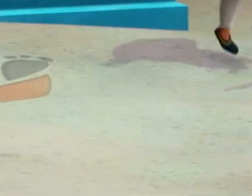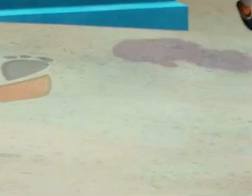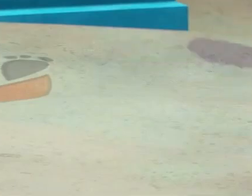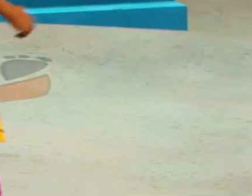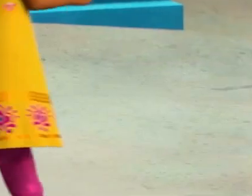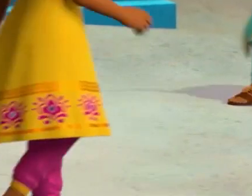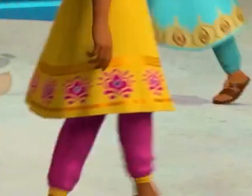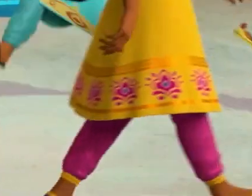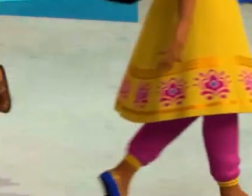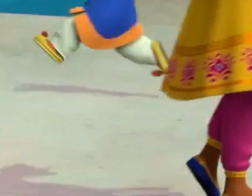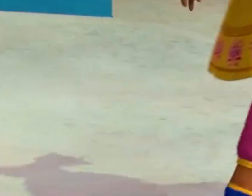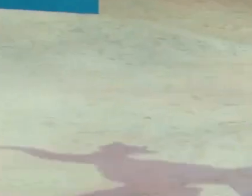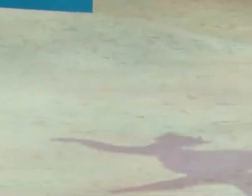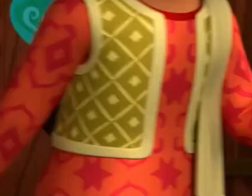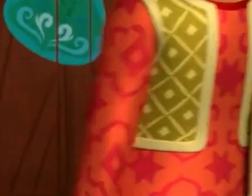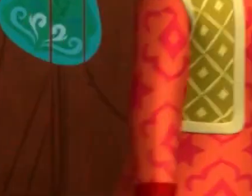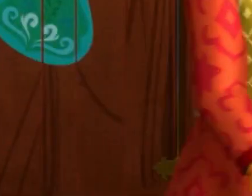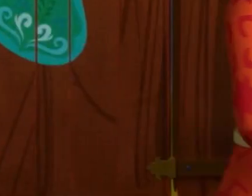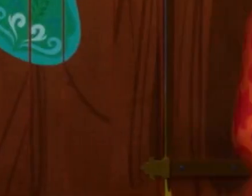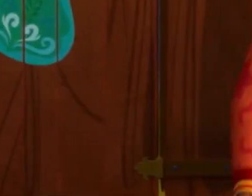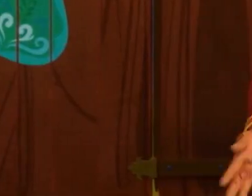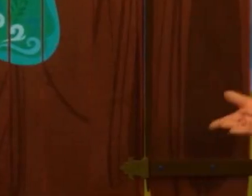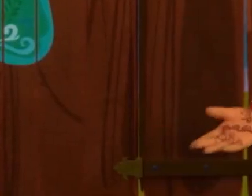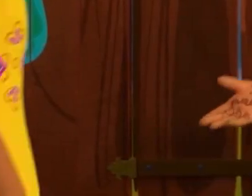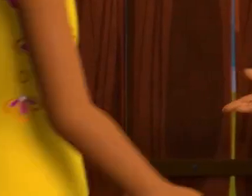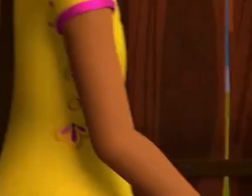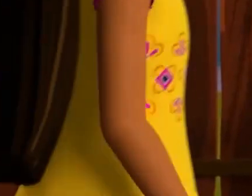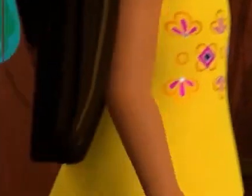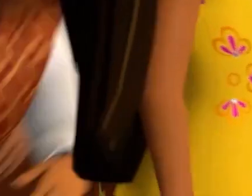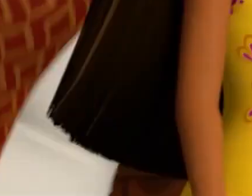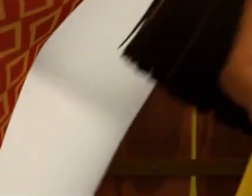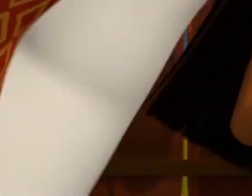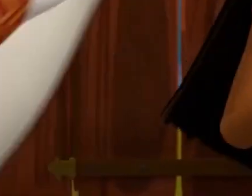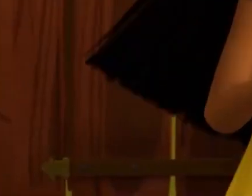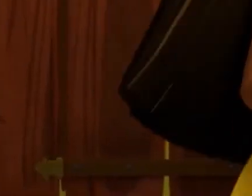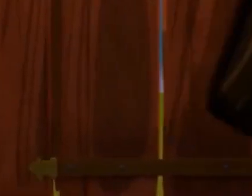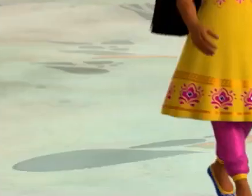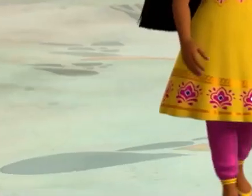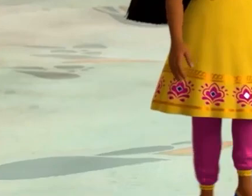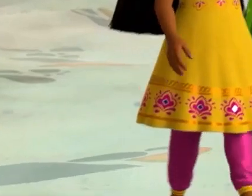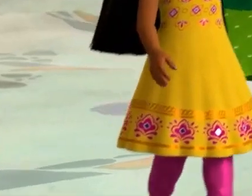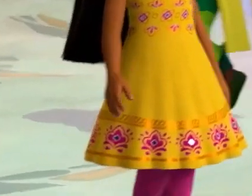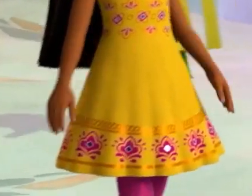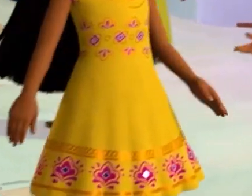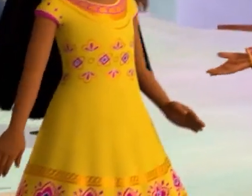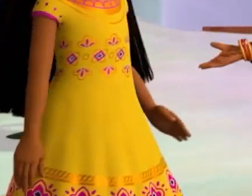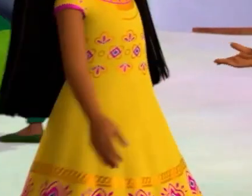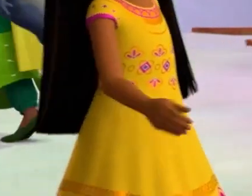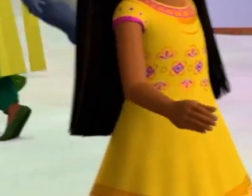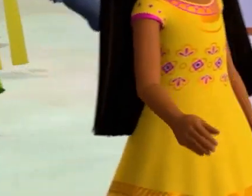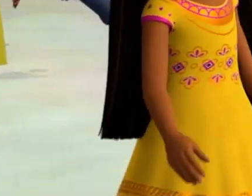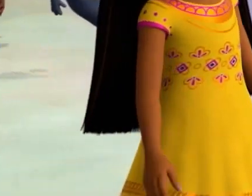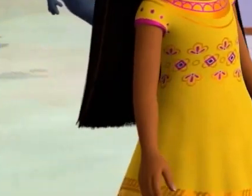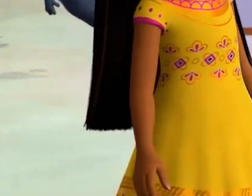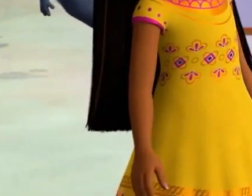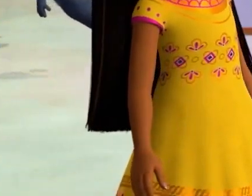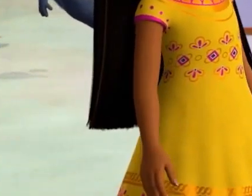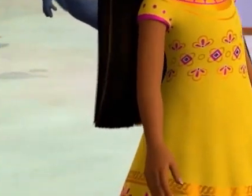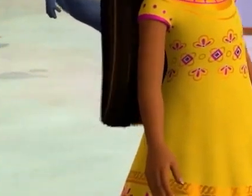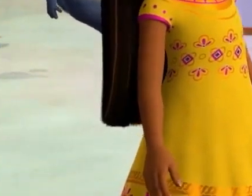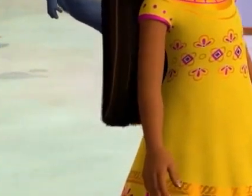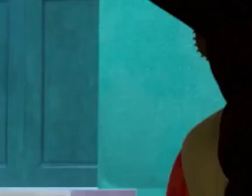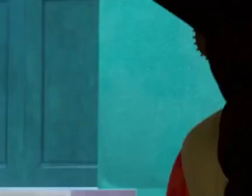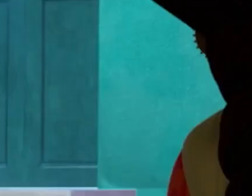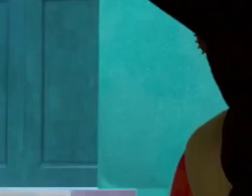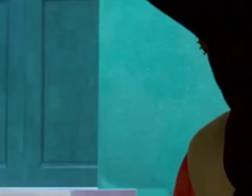happiness. Today we're grateful for what we have and everyone we love. We find a way to give our thanks. Or the best part, give